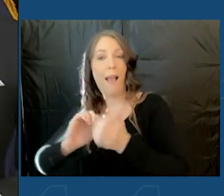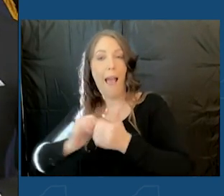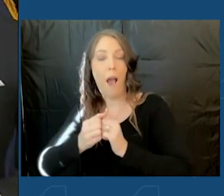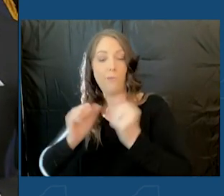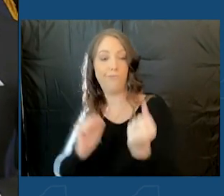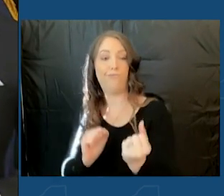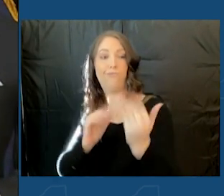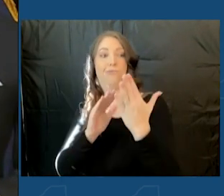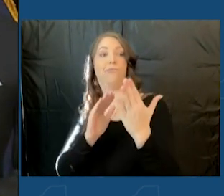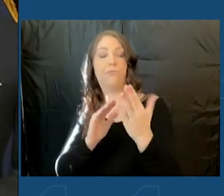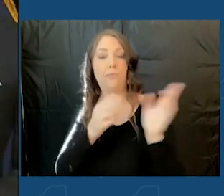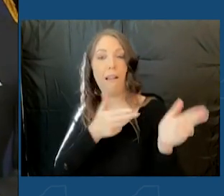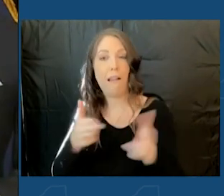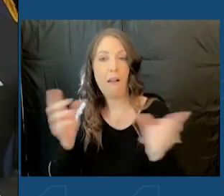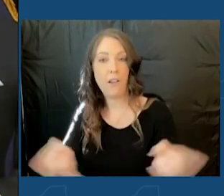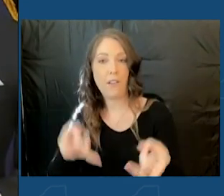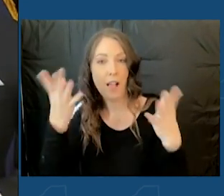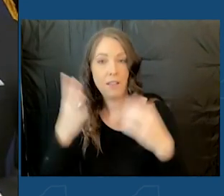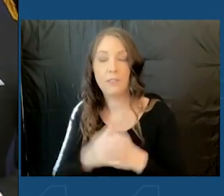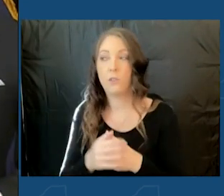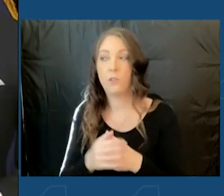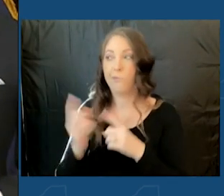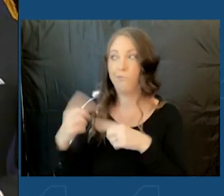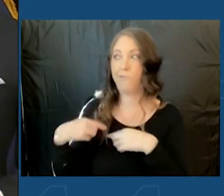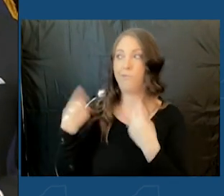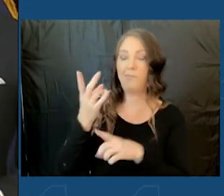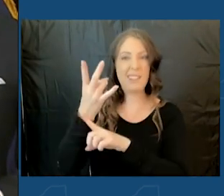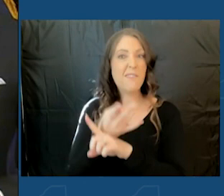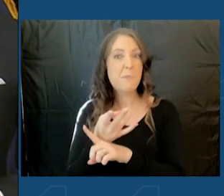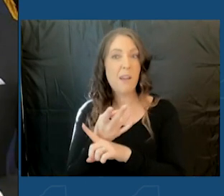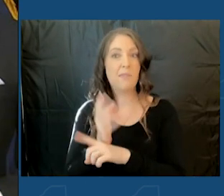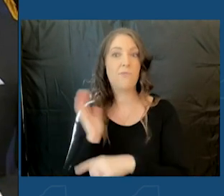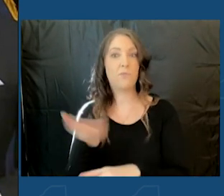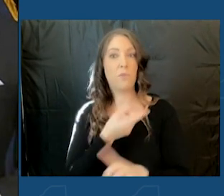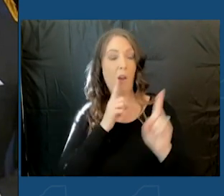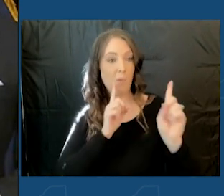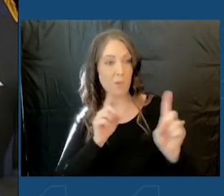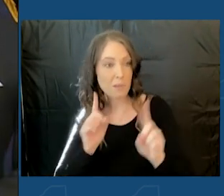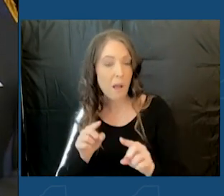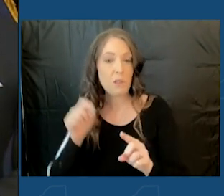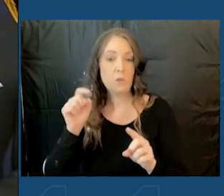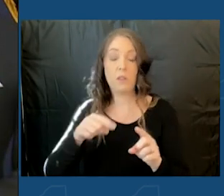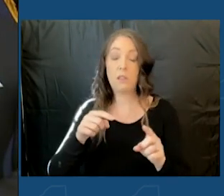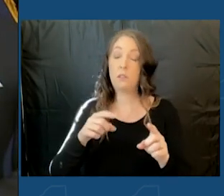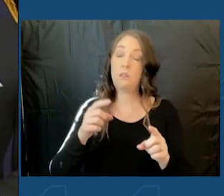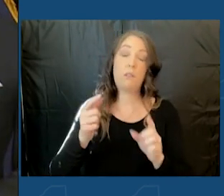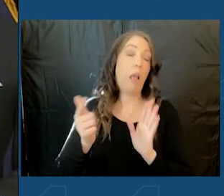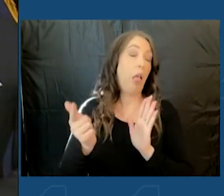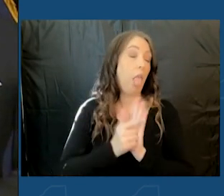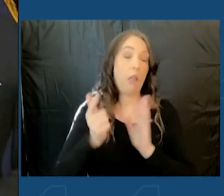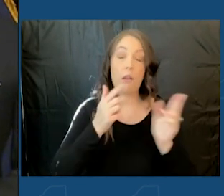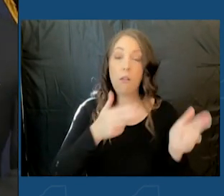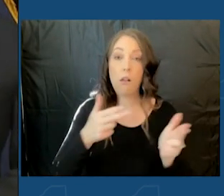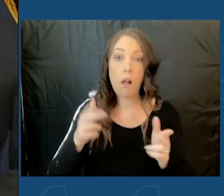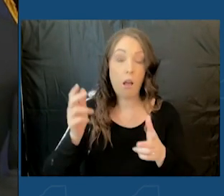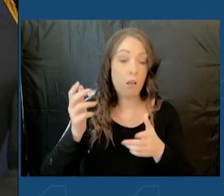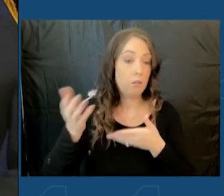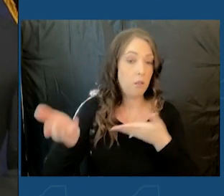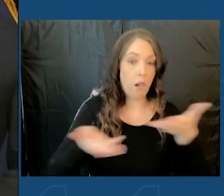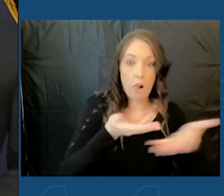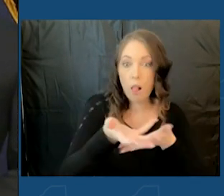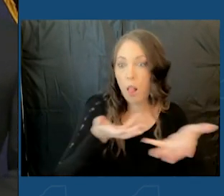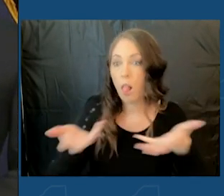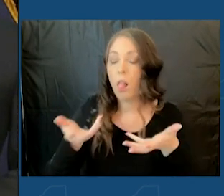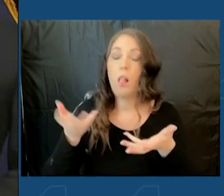over 7 months now in our response to dealing with the epidemic of illegal guns flowing across our states, we already have become that national